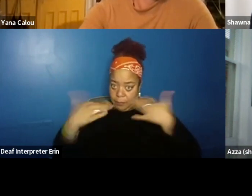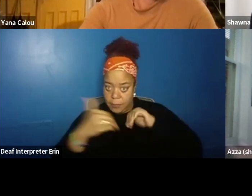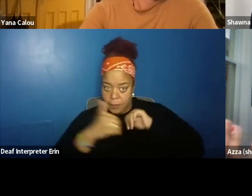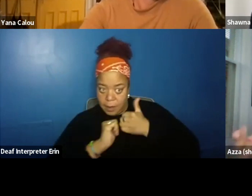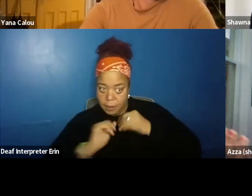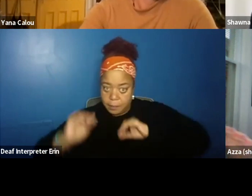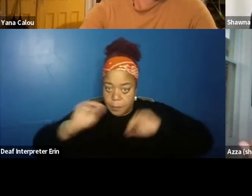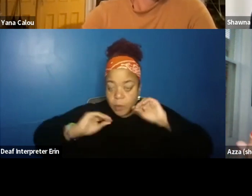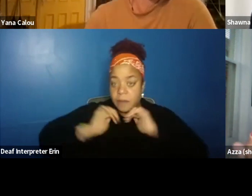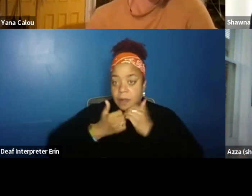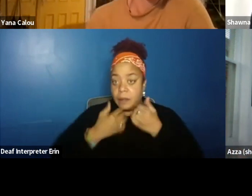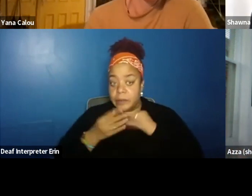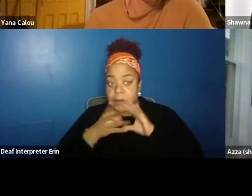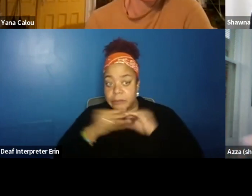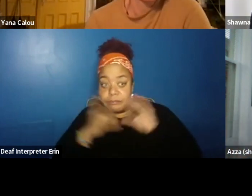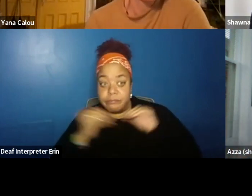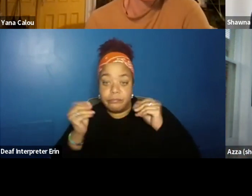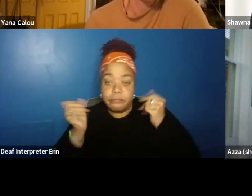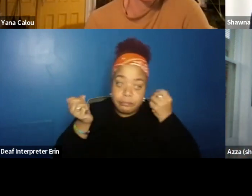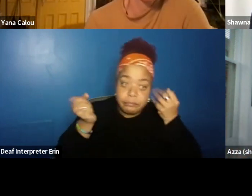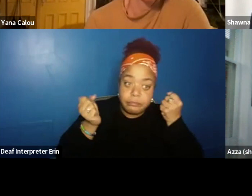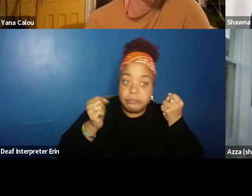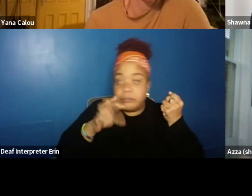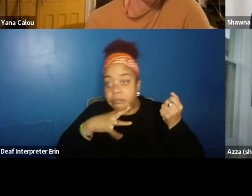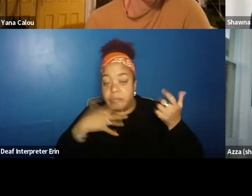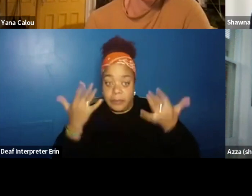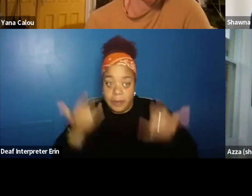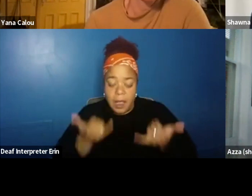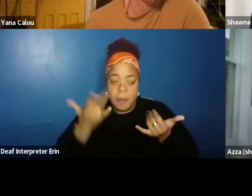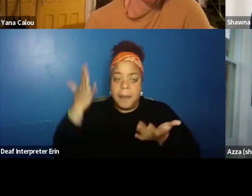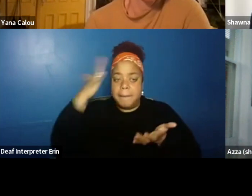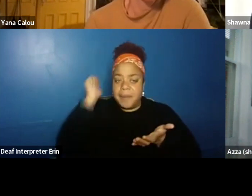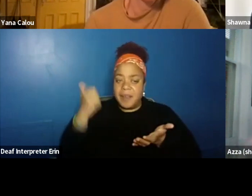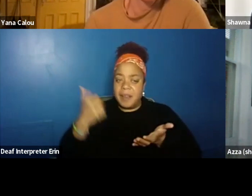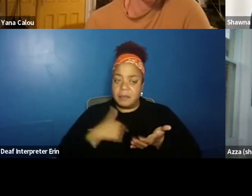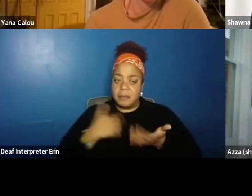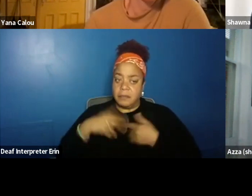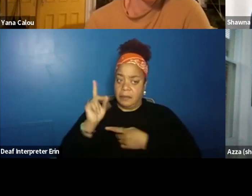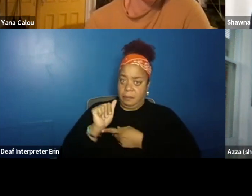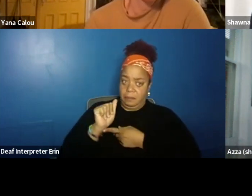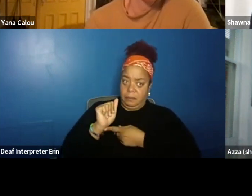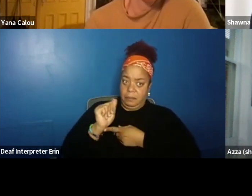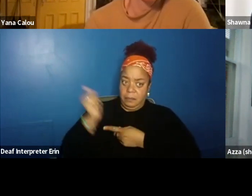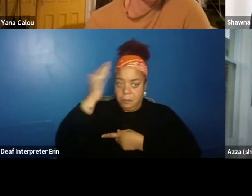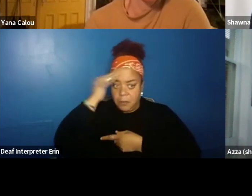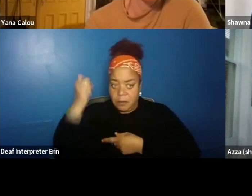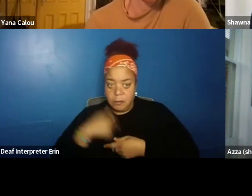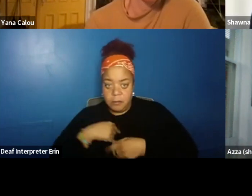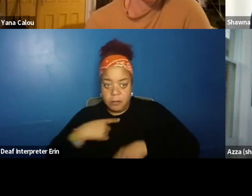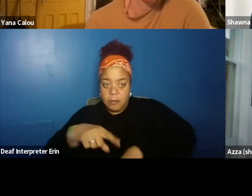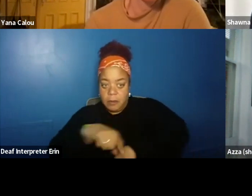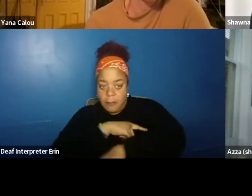of many people who is disabled by long COVID and trying to figure out what that means and how